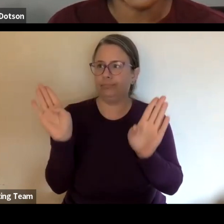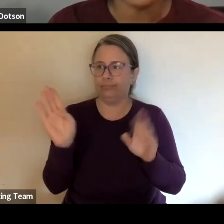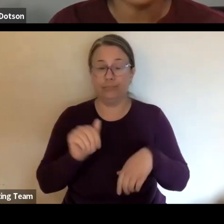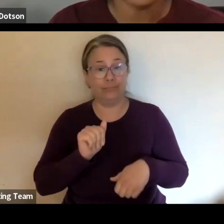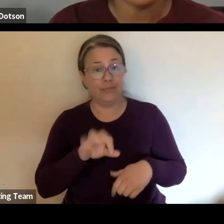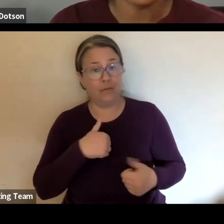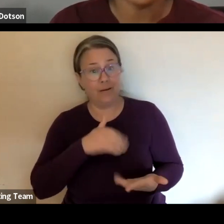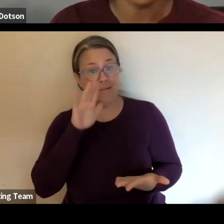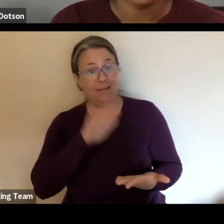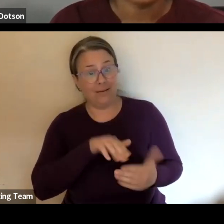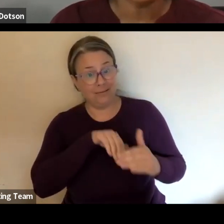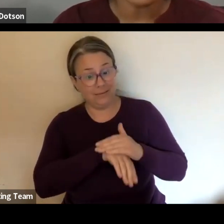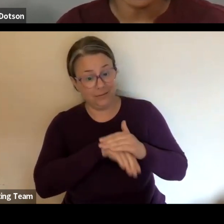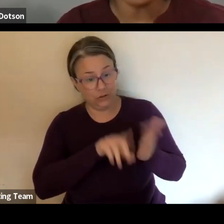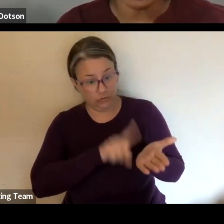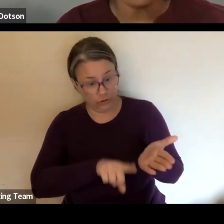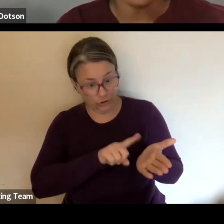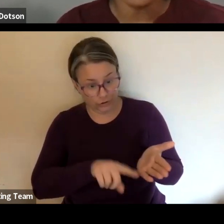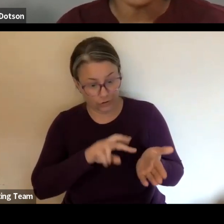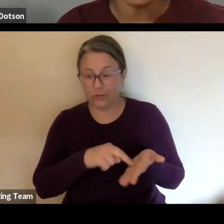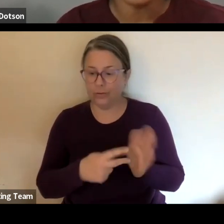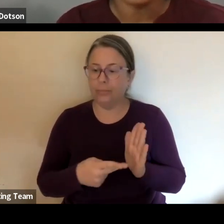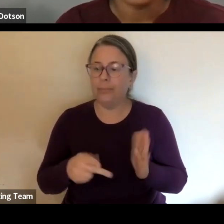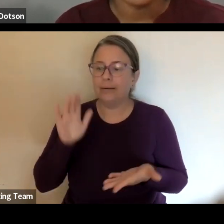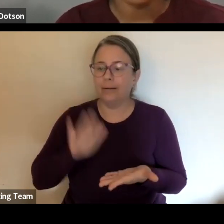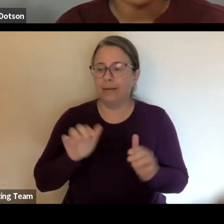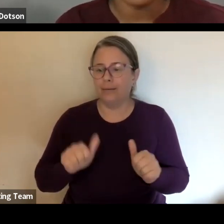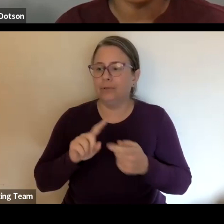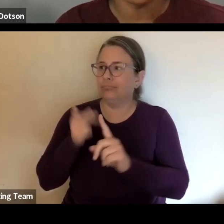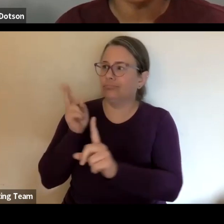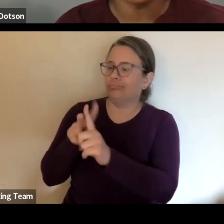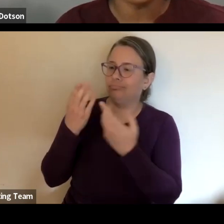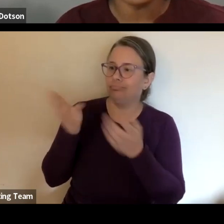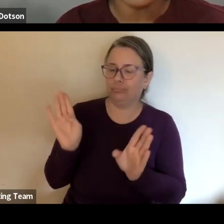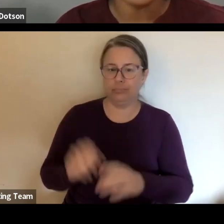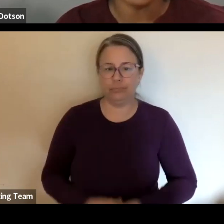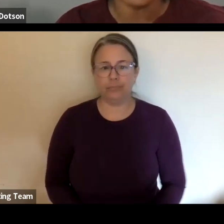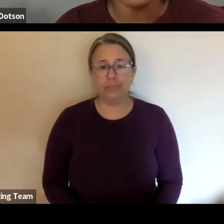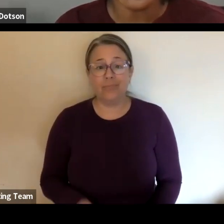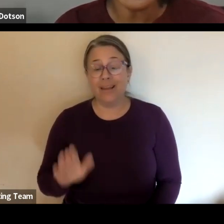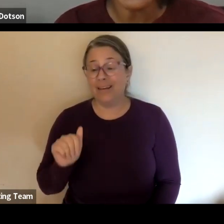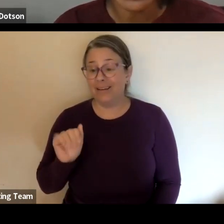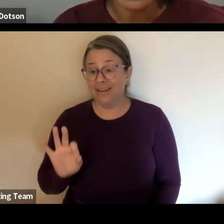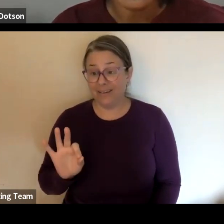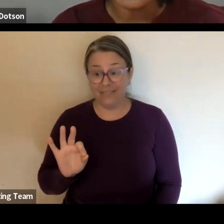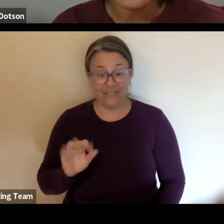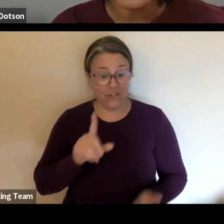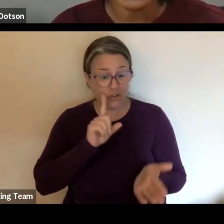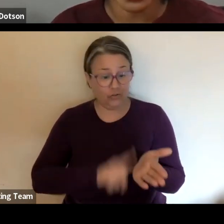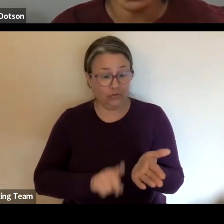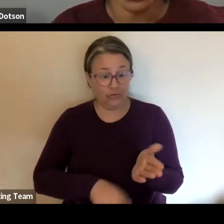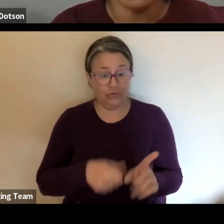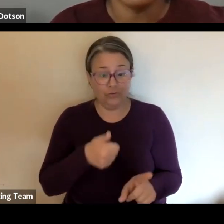I think when we don't have that diversity in research, we miss out on opportunities to be able to